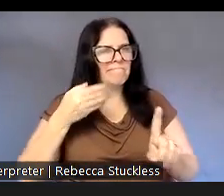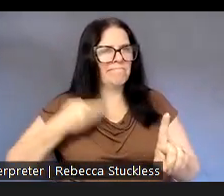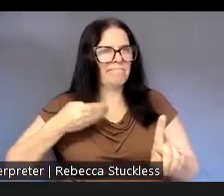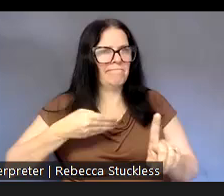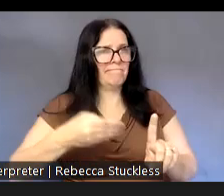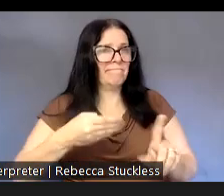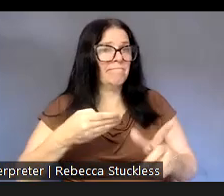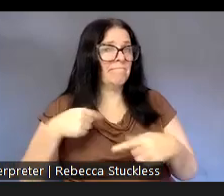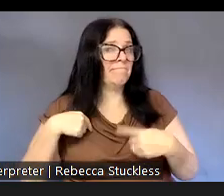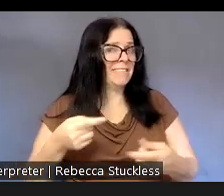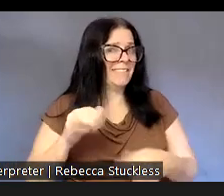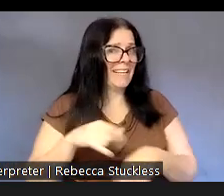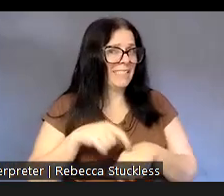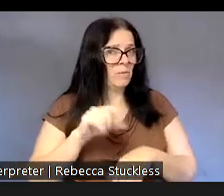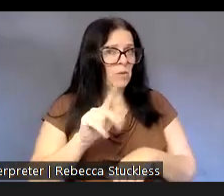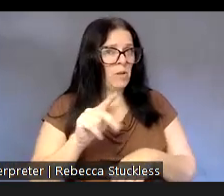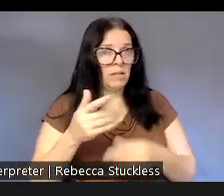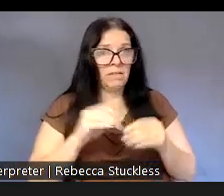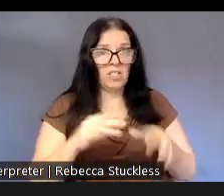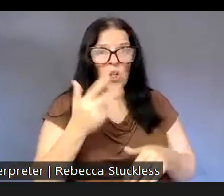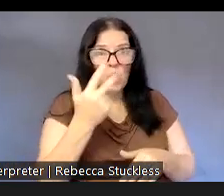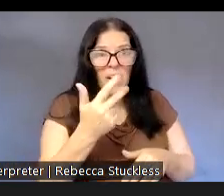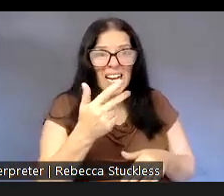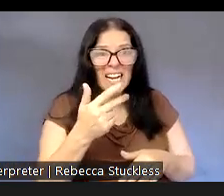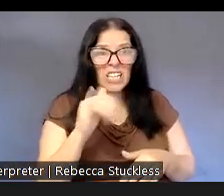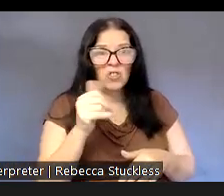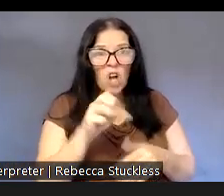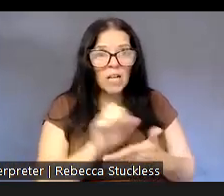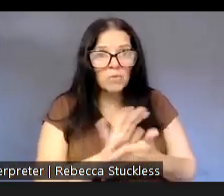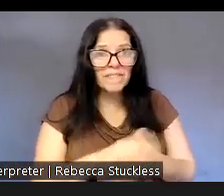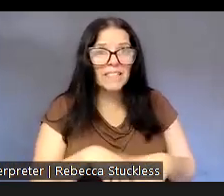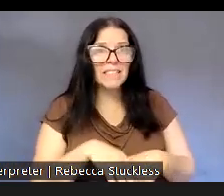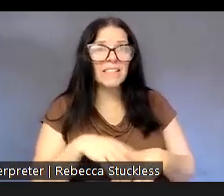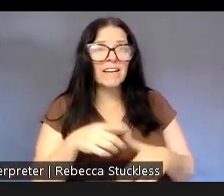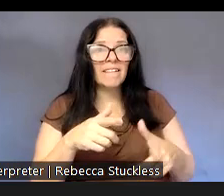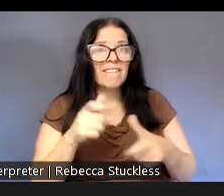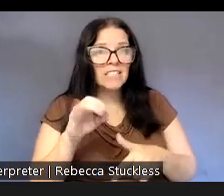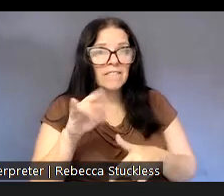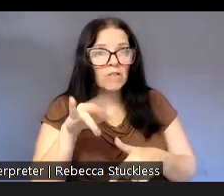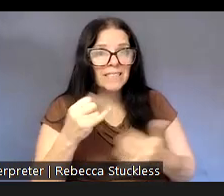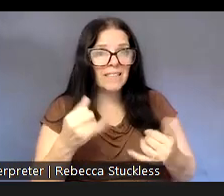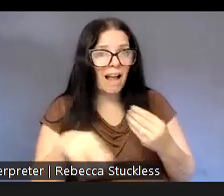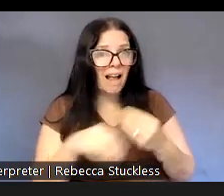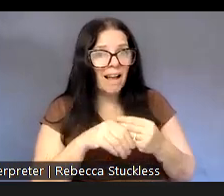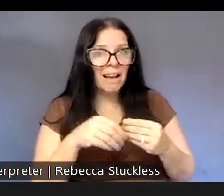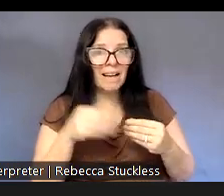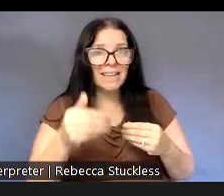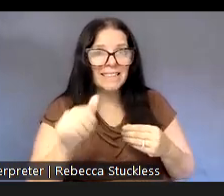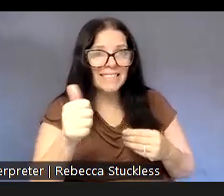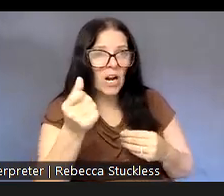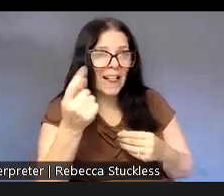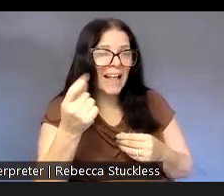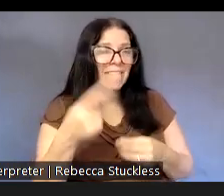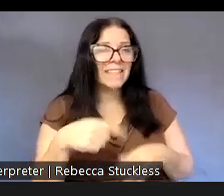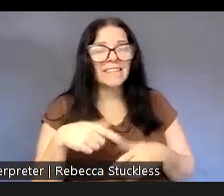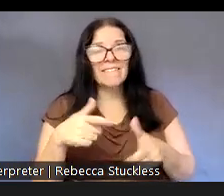movies, numerous Star Wars prequels and sequels, and I think the Fast and Furious franchise is up to 10 or 11